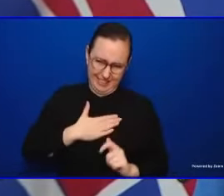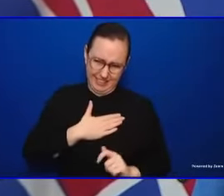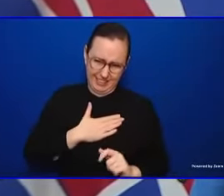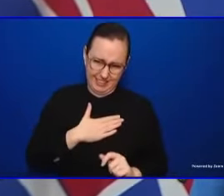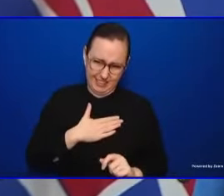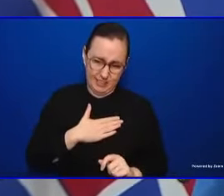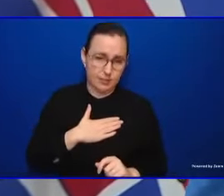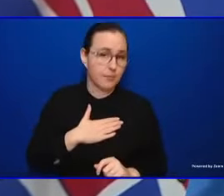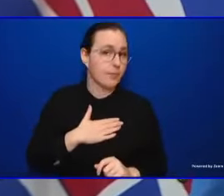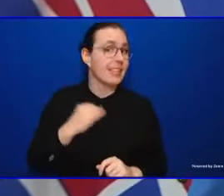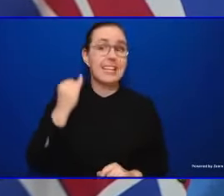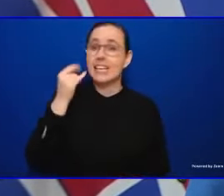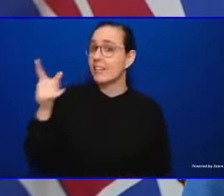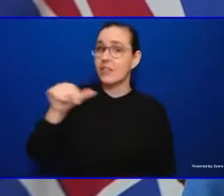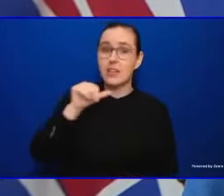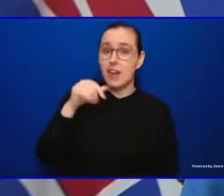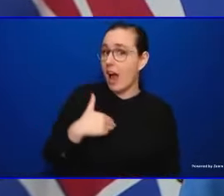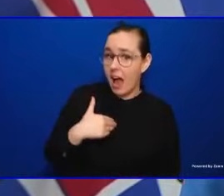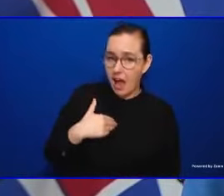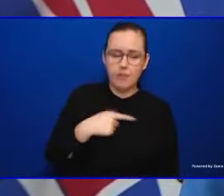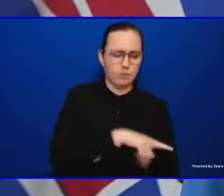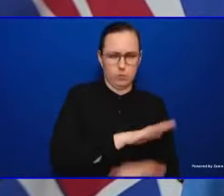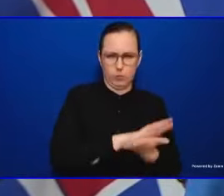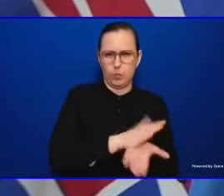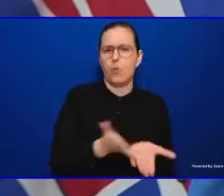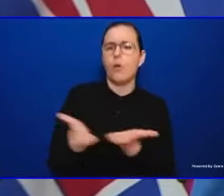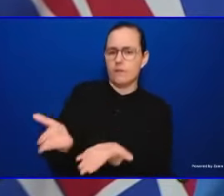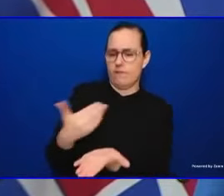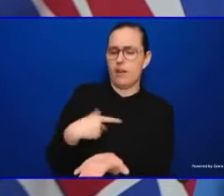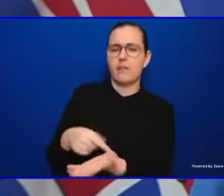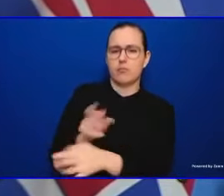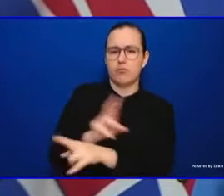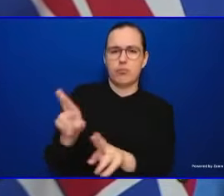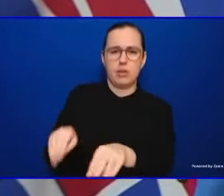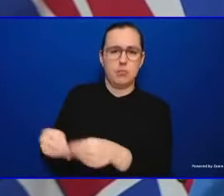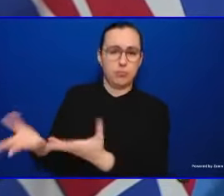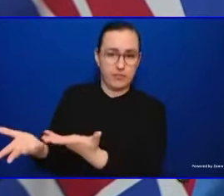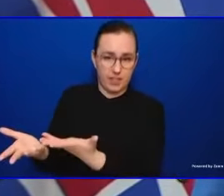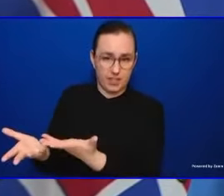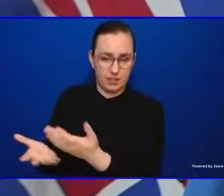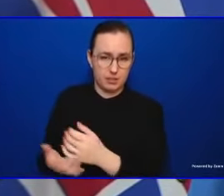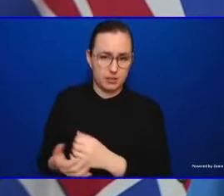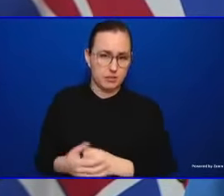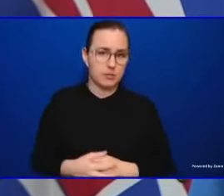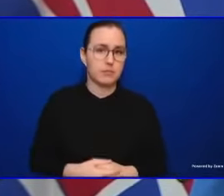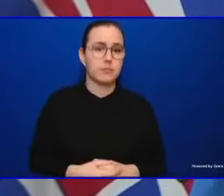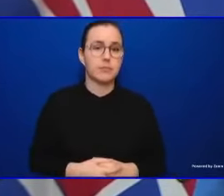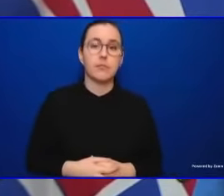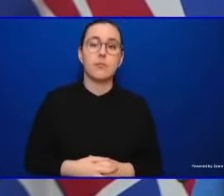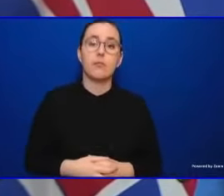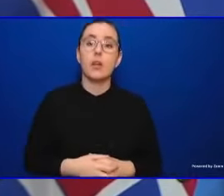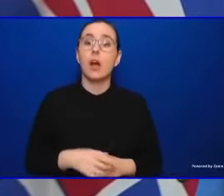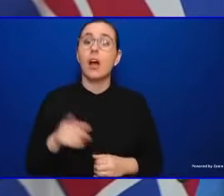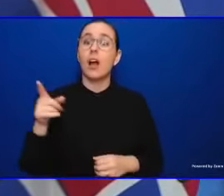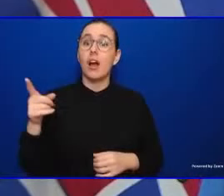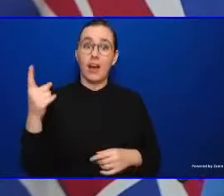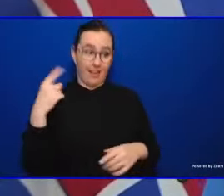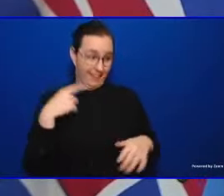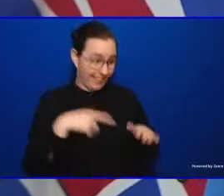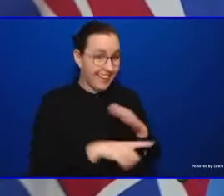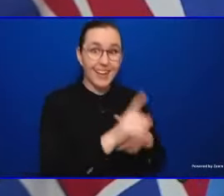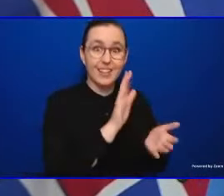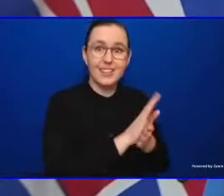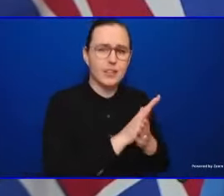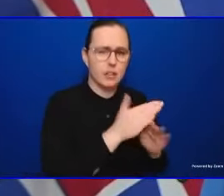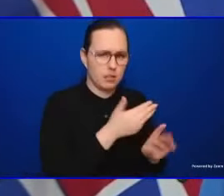that every single day before coming to school, students complete a daily health check, staff as well, to stay home and stay home